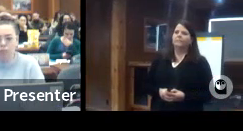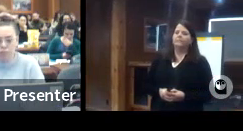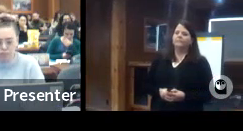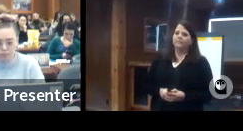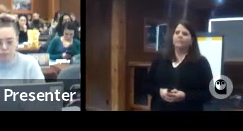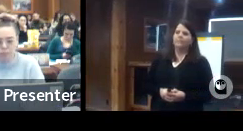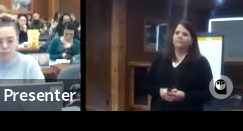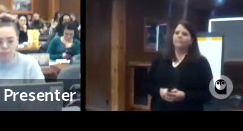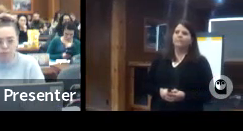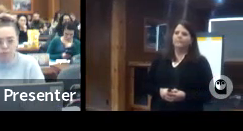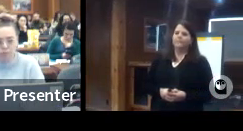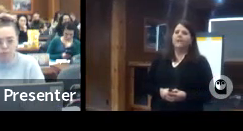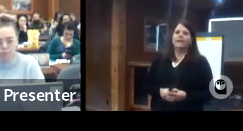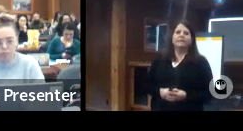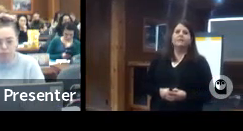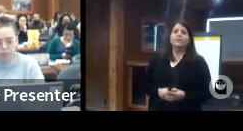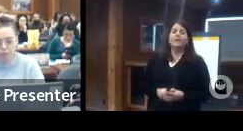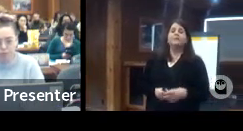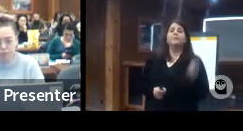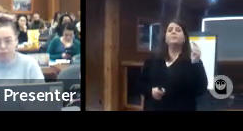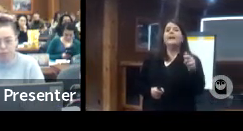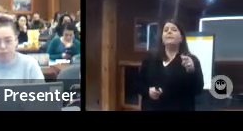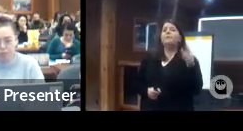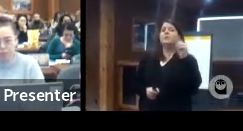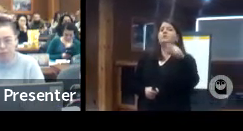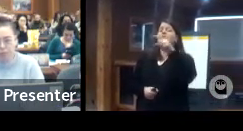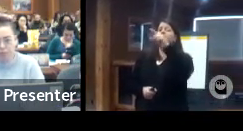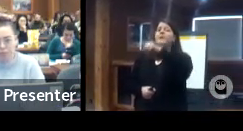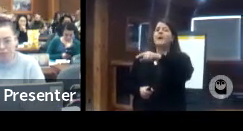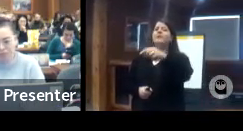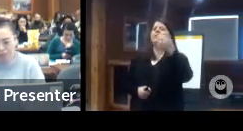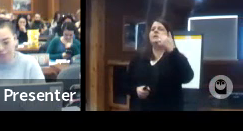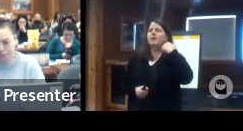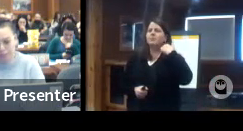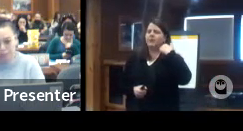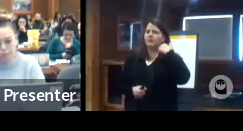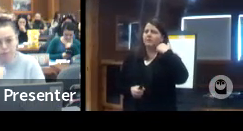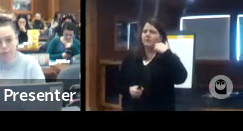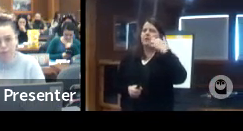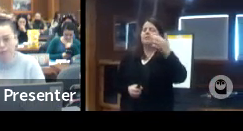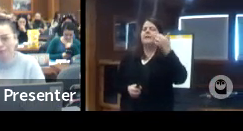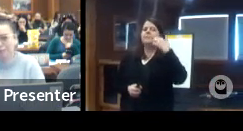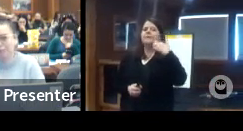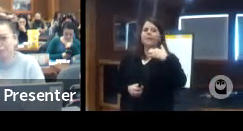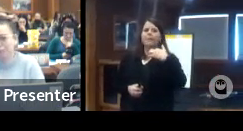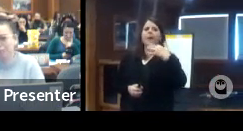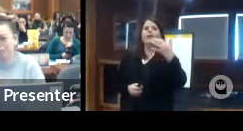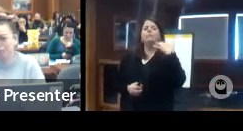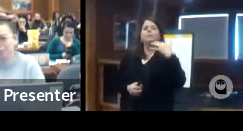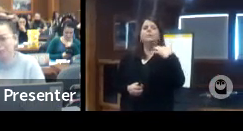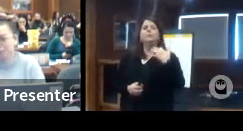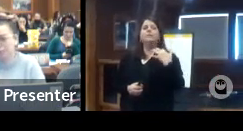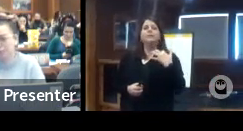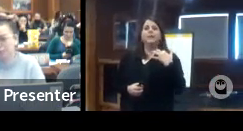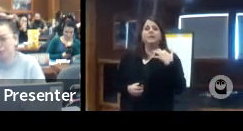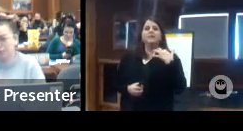for the big league, so to say. Okay, that's great. Do that, but don't just do that. Email me. Let me know. I